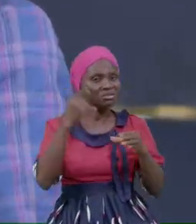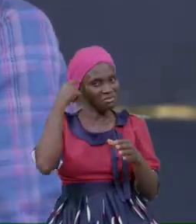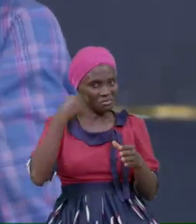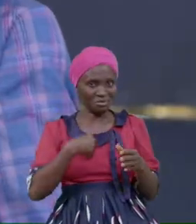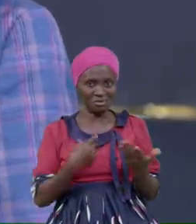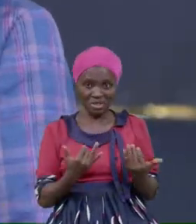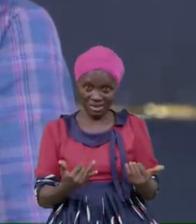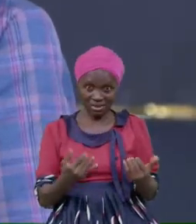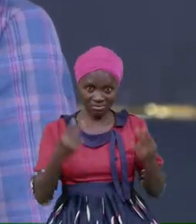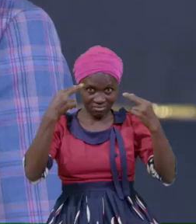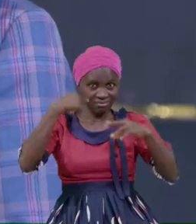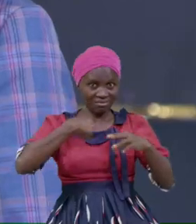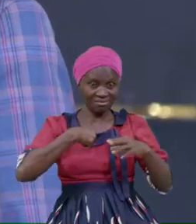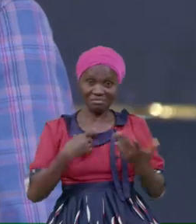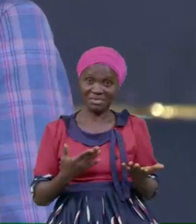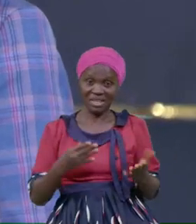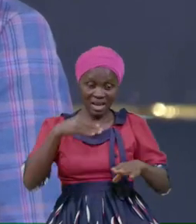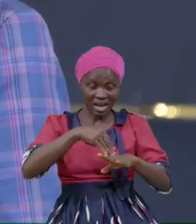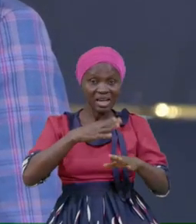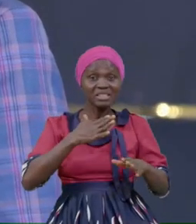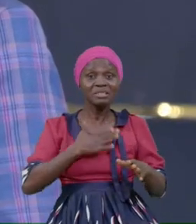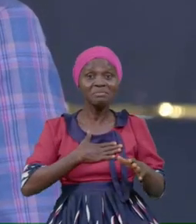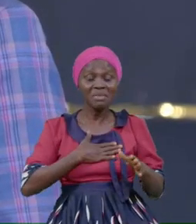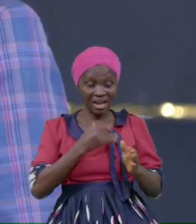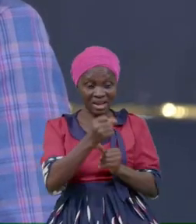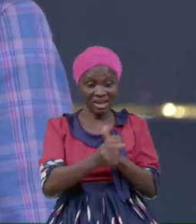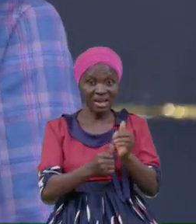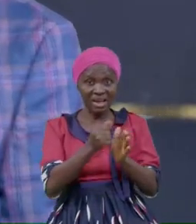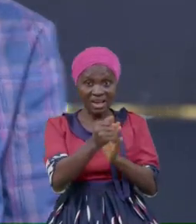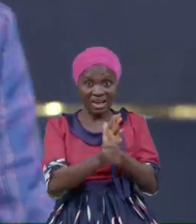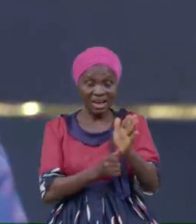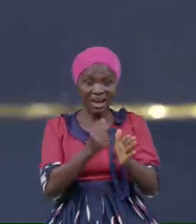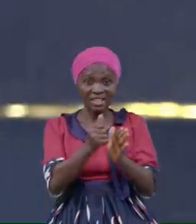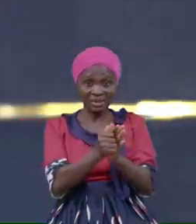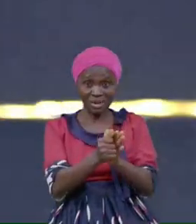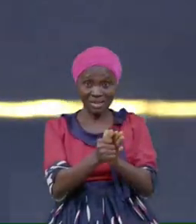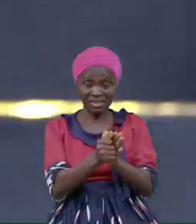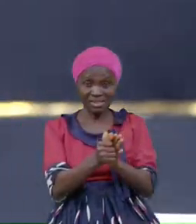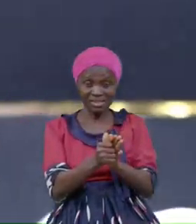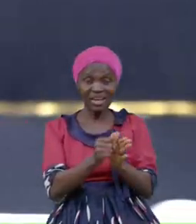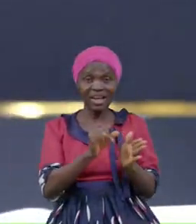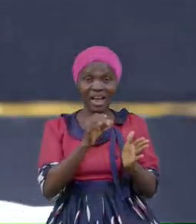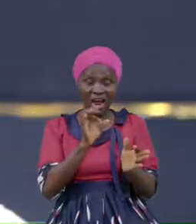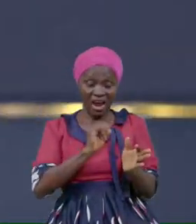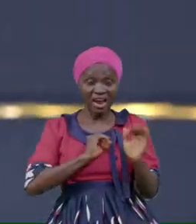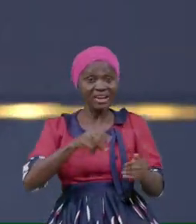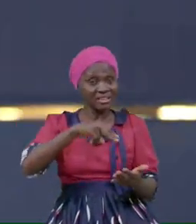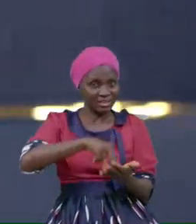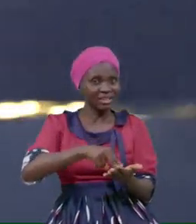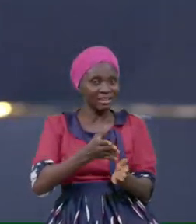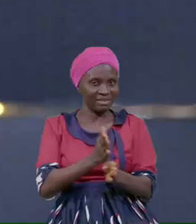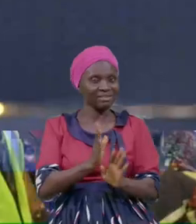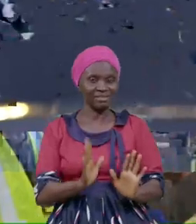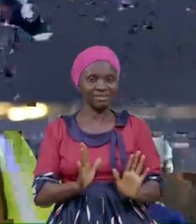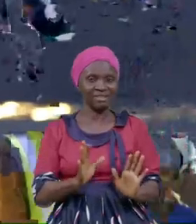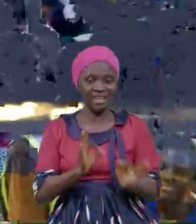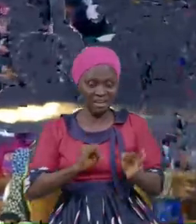stand, I can stand even longer than you do. If I sit down, I can get